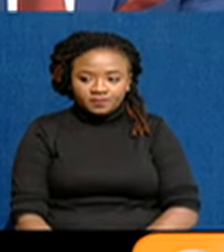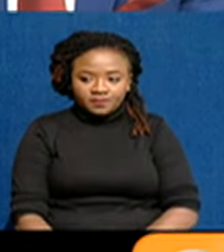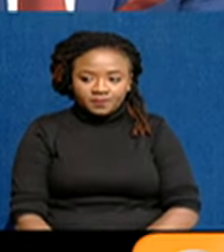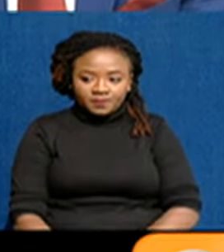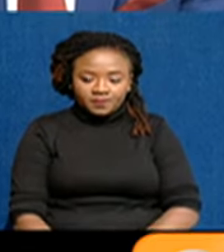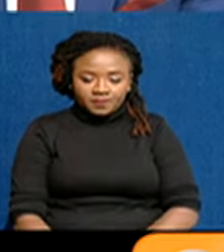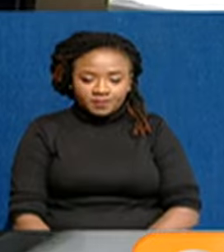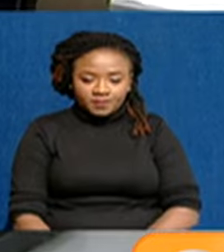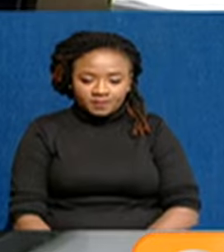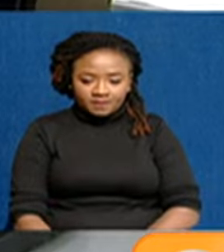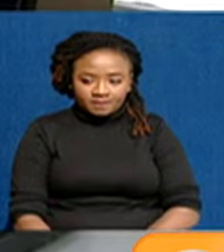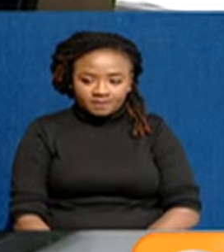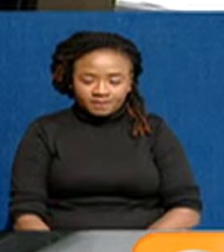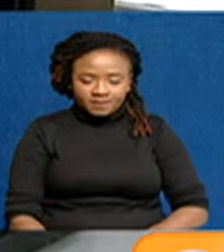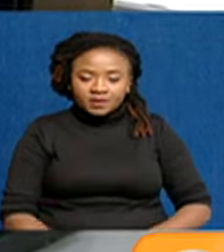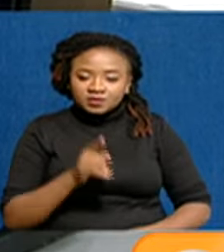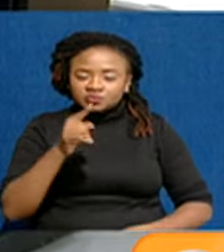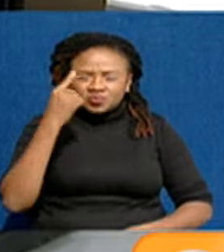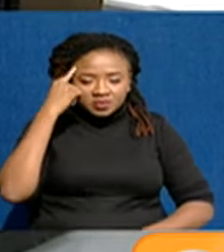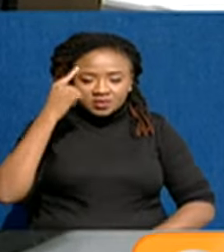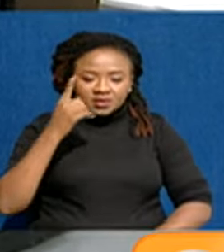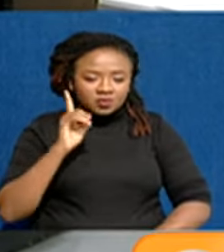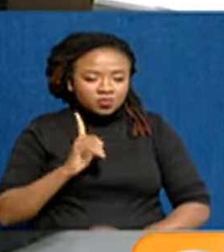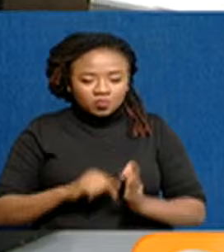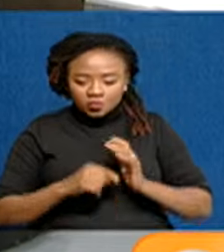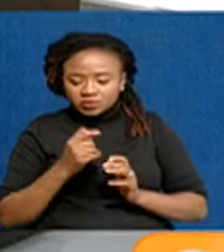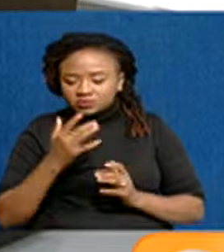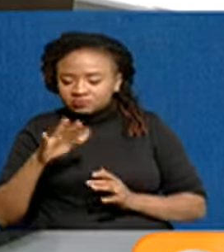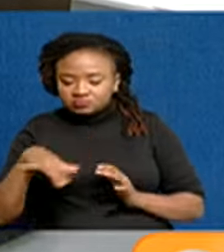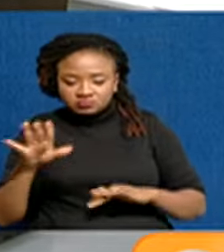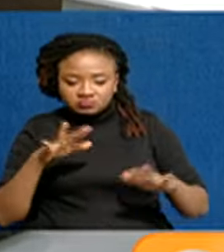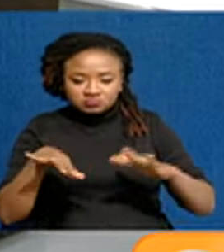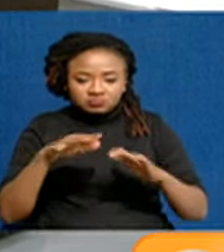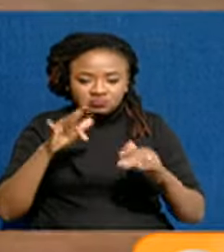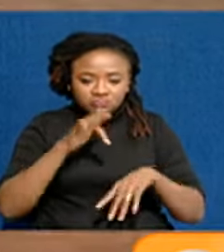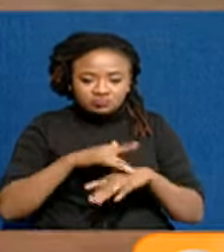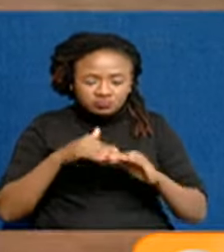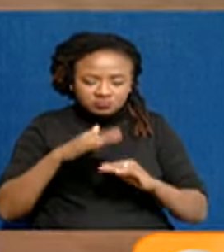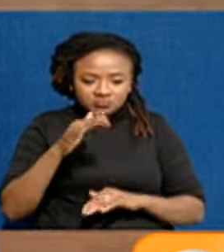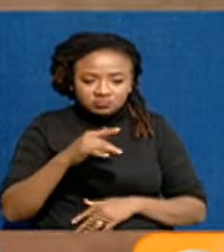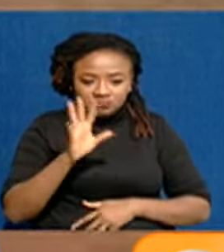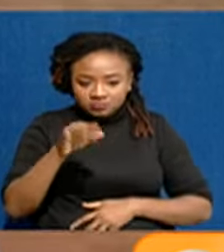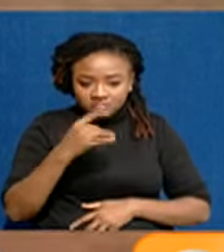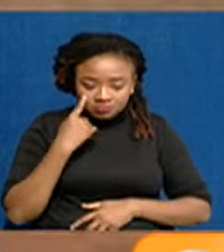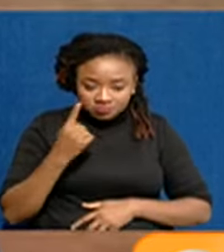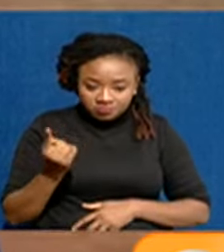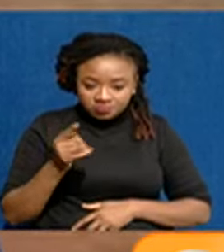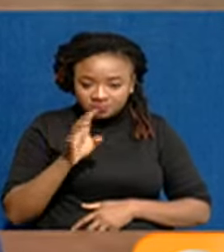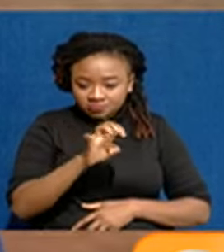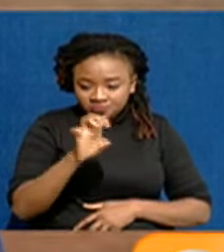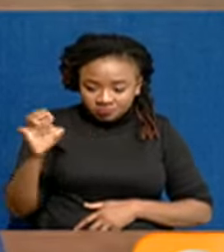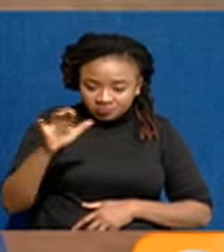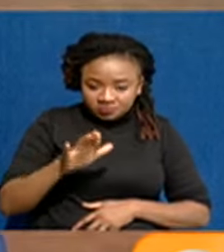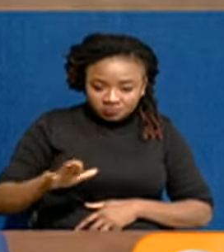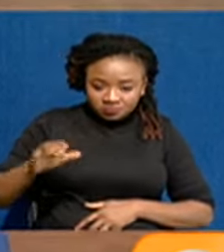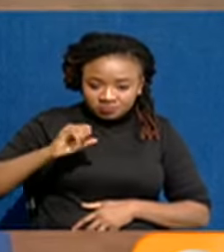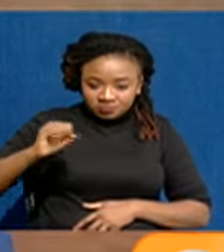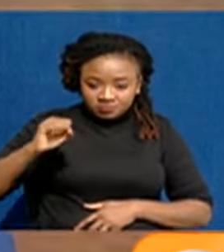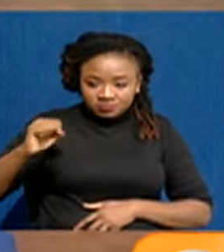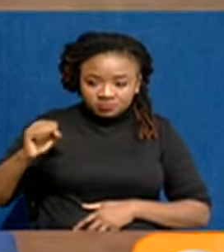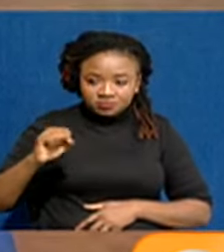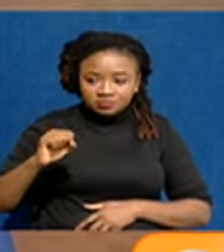which sides of the country will be most affected? Already, the eastern side is affected, from